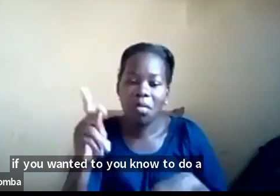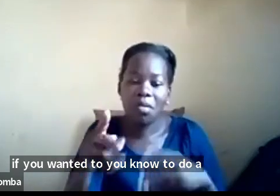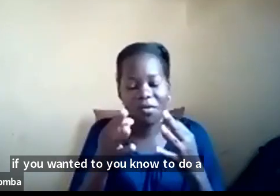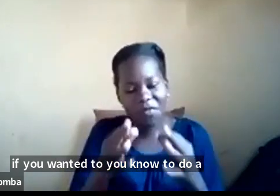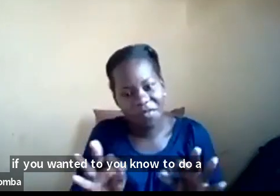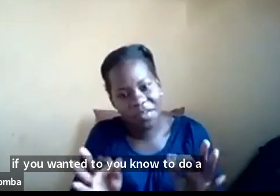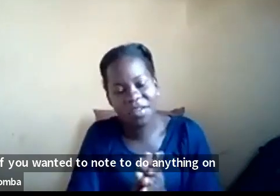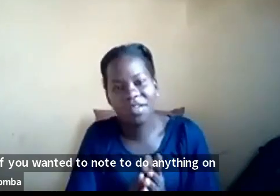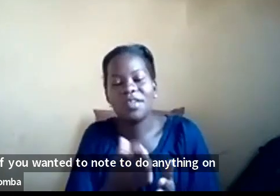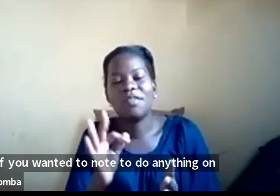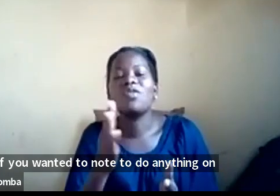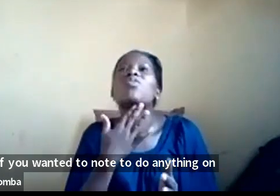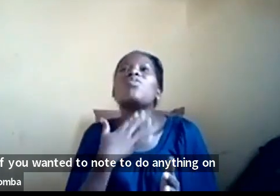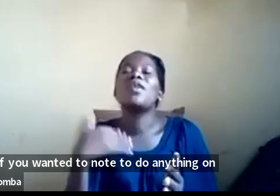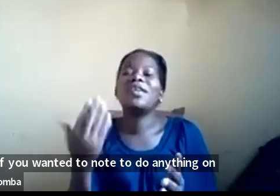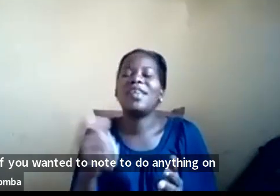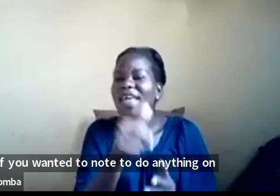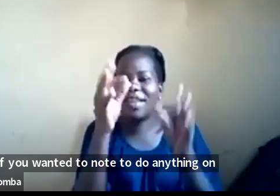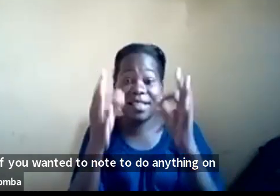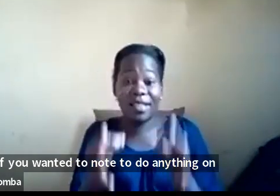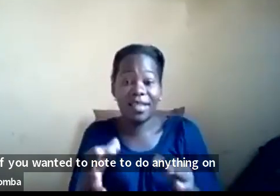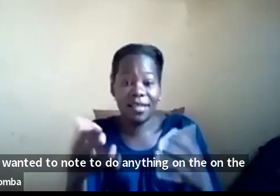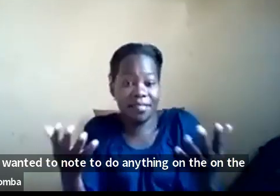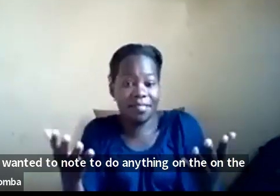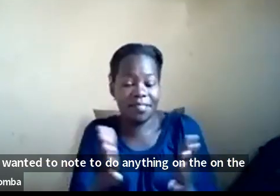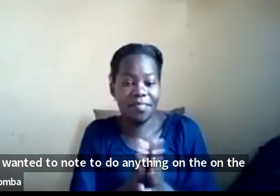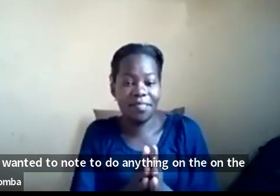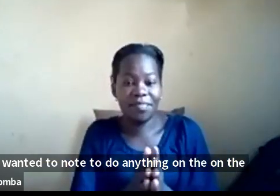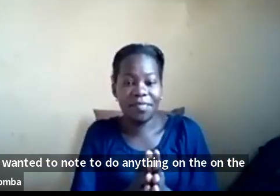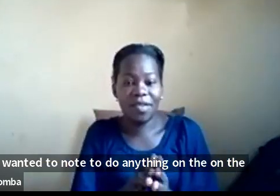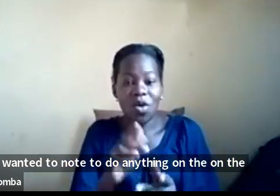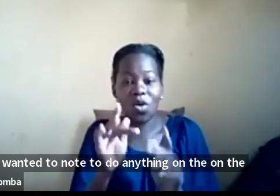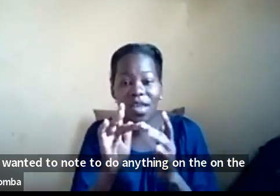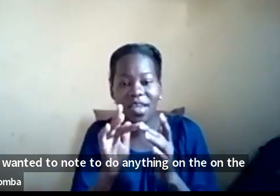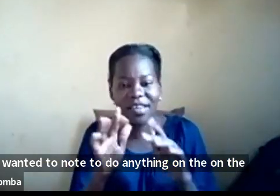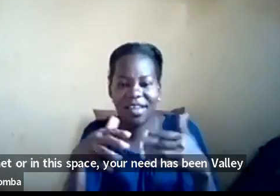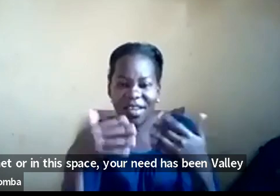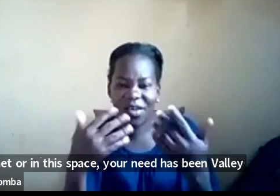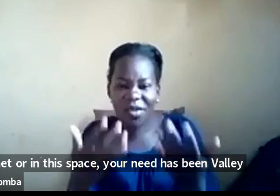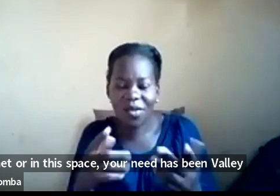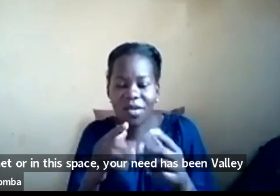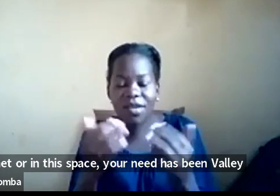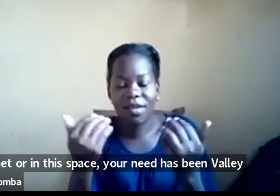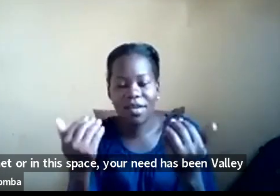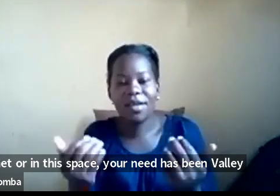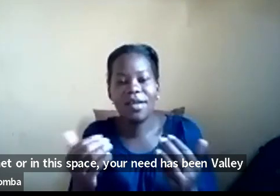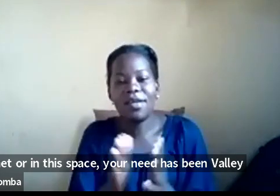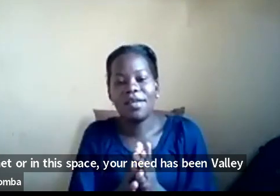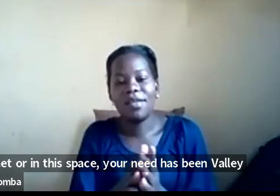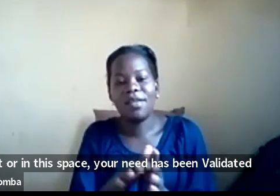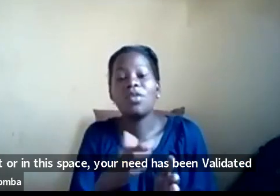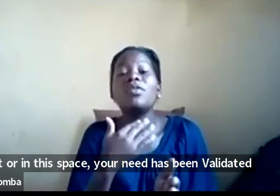anything on the internet or in this space, your need has been validated in 2020